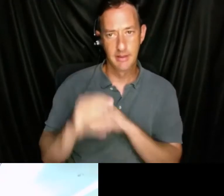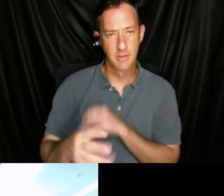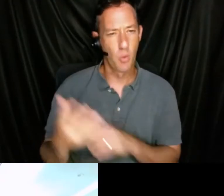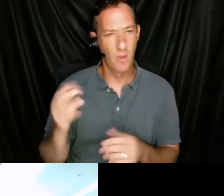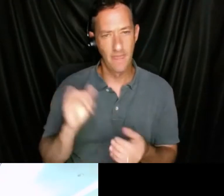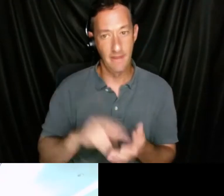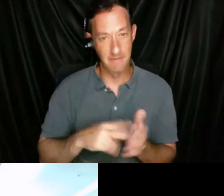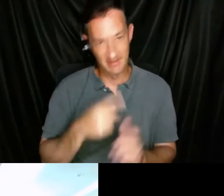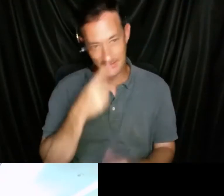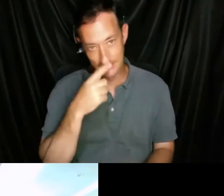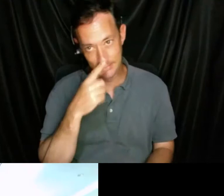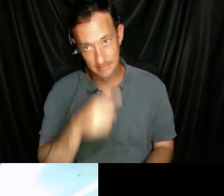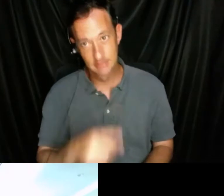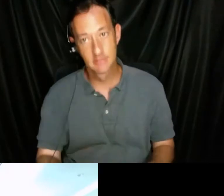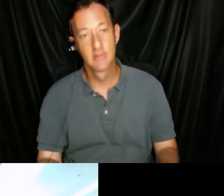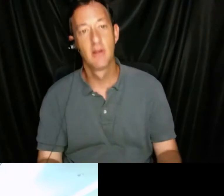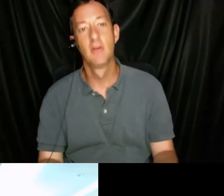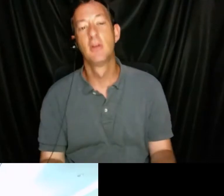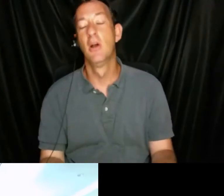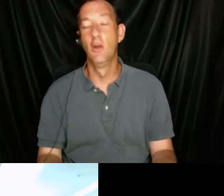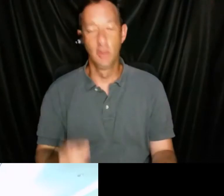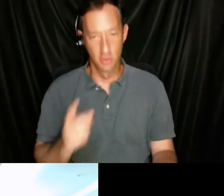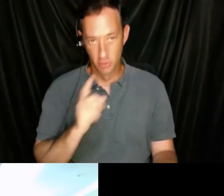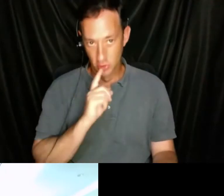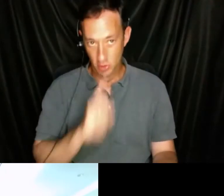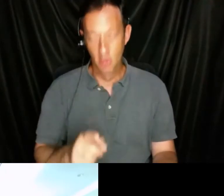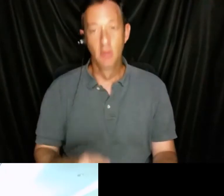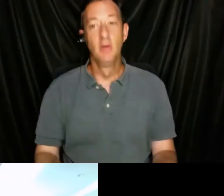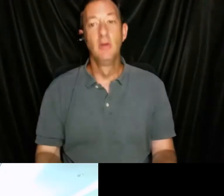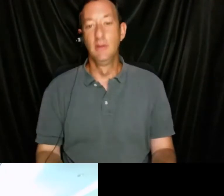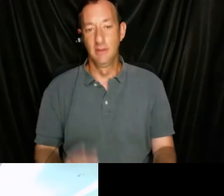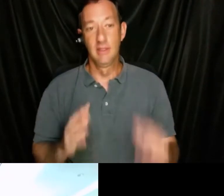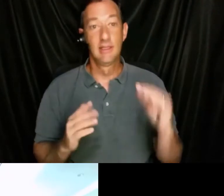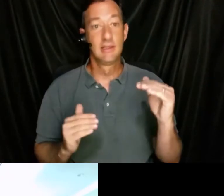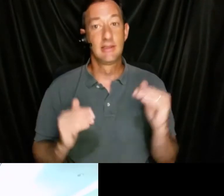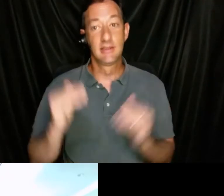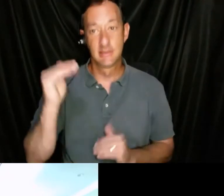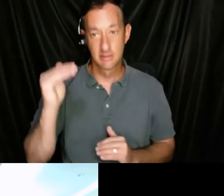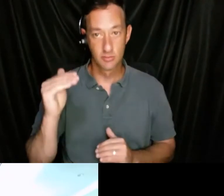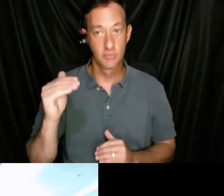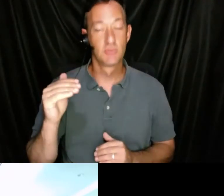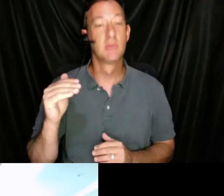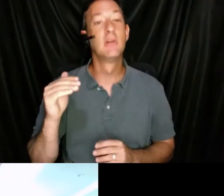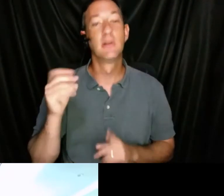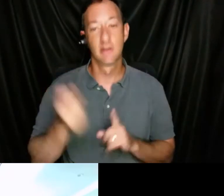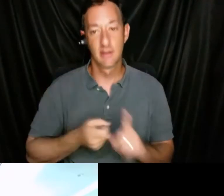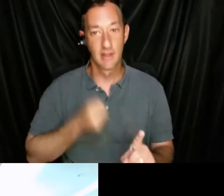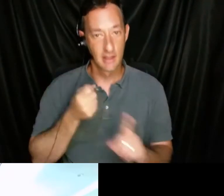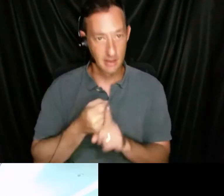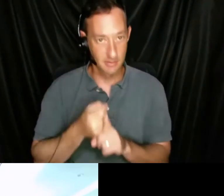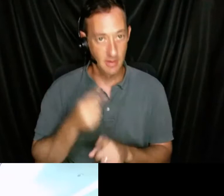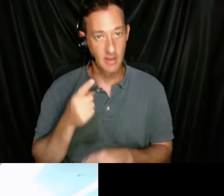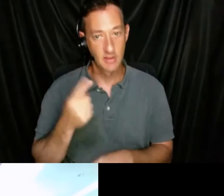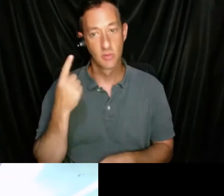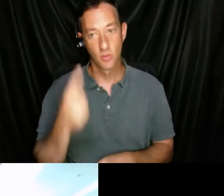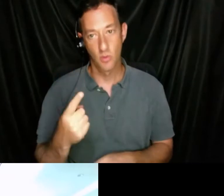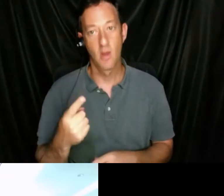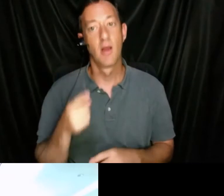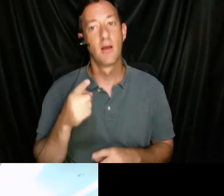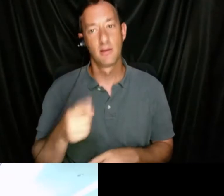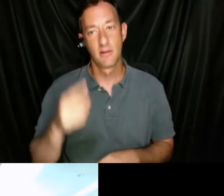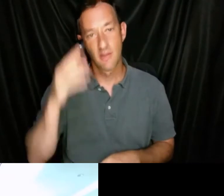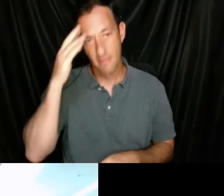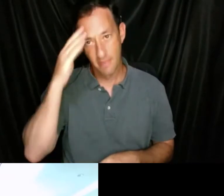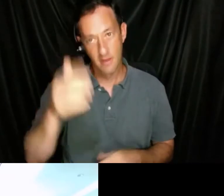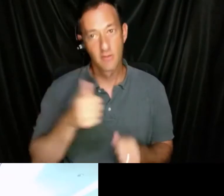doing so. Sure. So disparate impact, which is one of the theories of liability under the Fair Housing Act, means